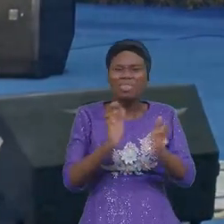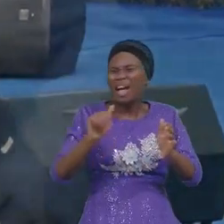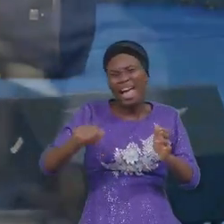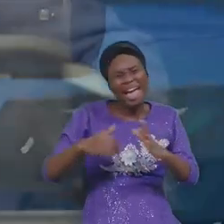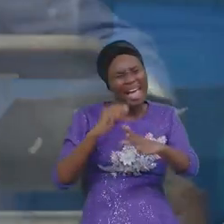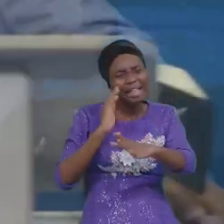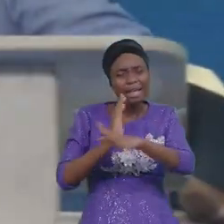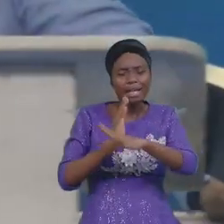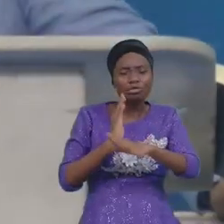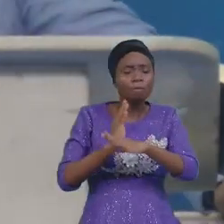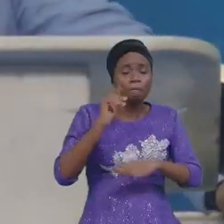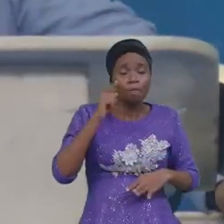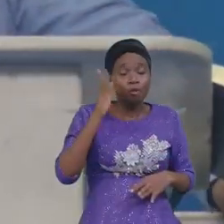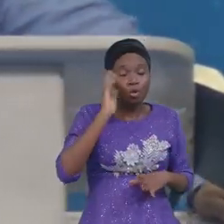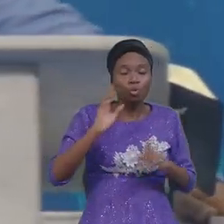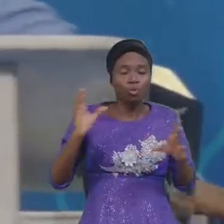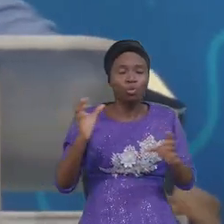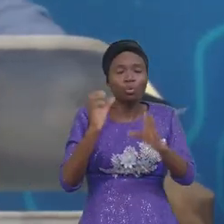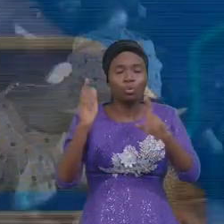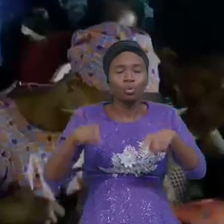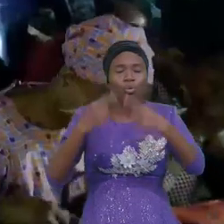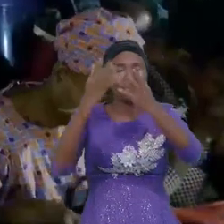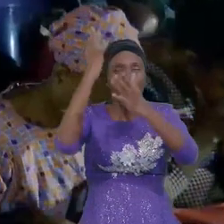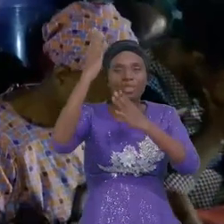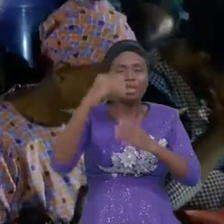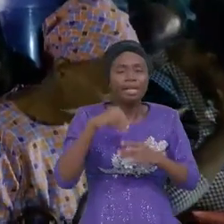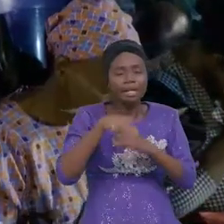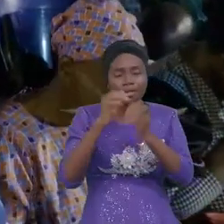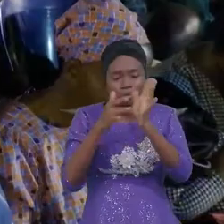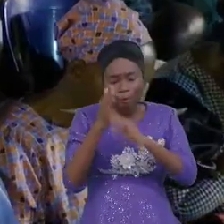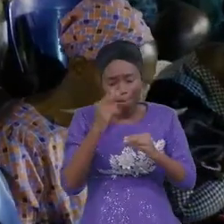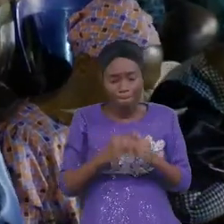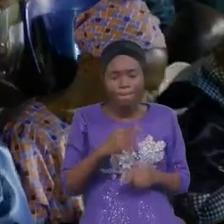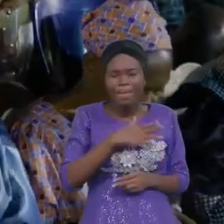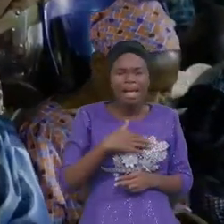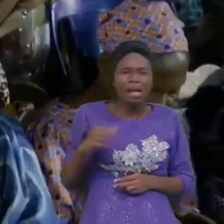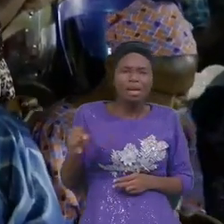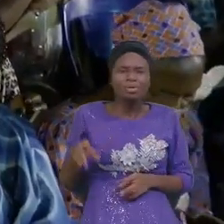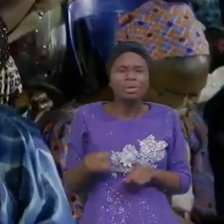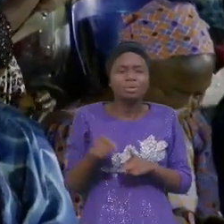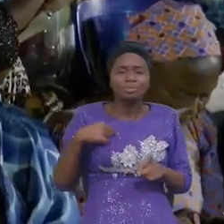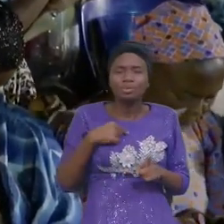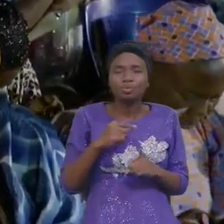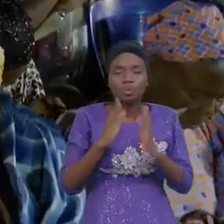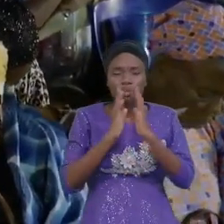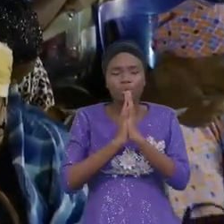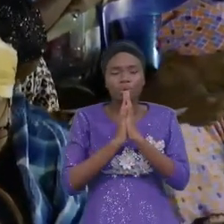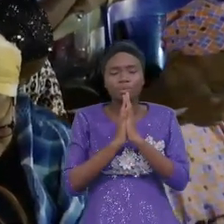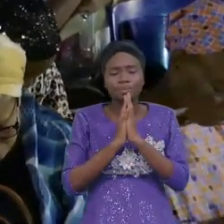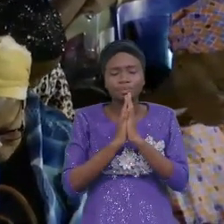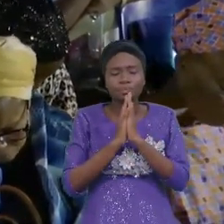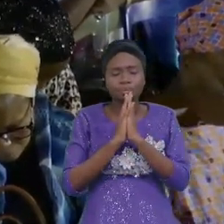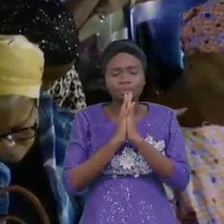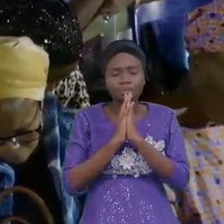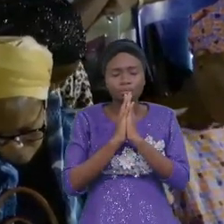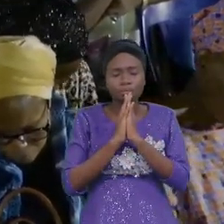You will get to heaven. And so, as we bow our heads and close our eyes, you